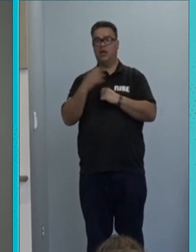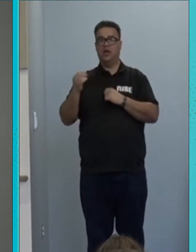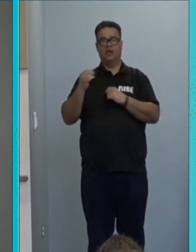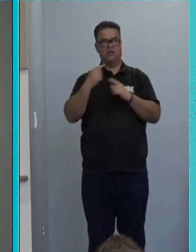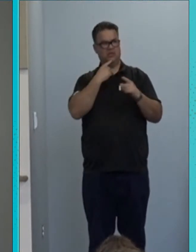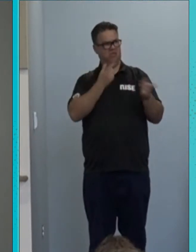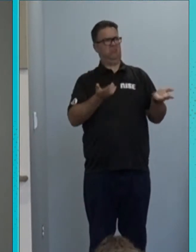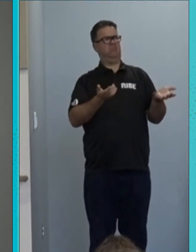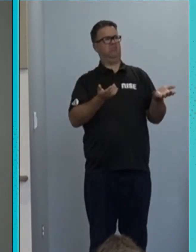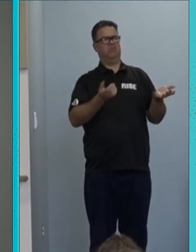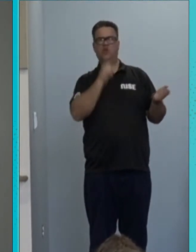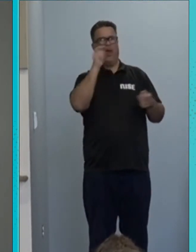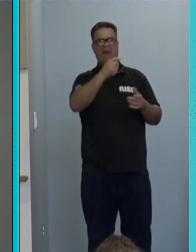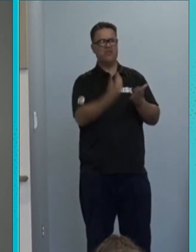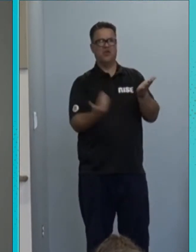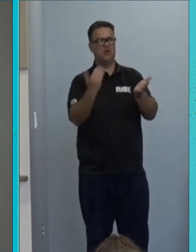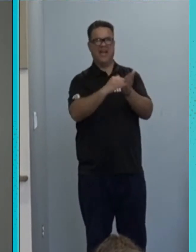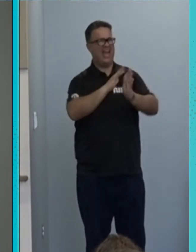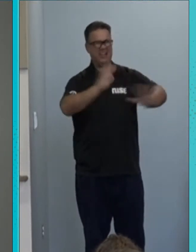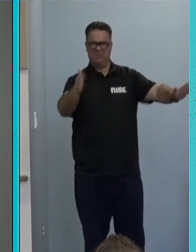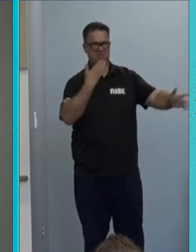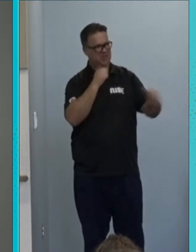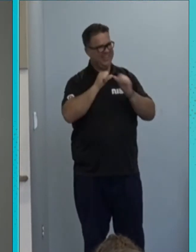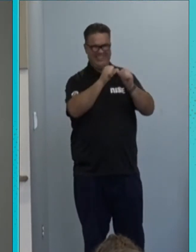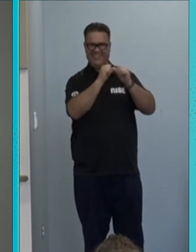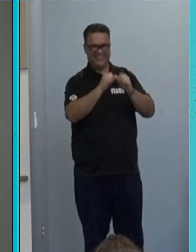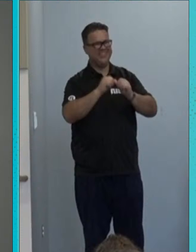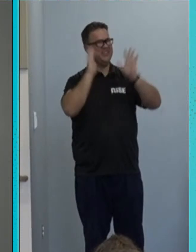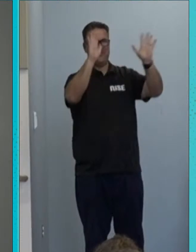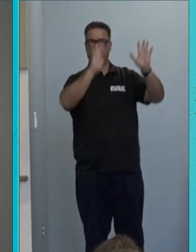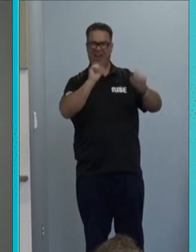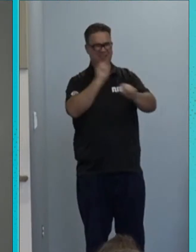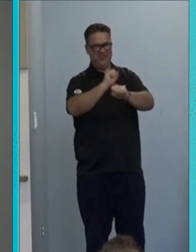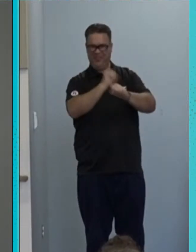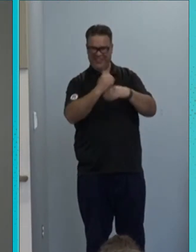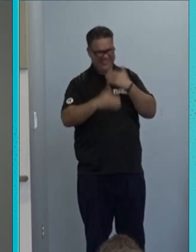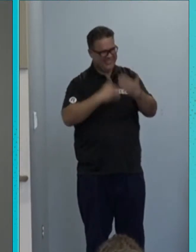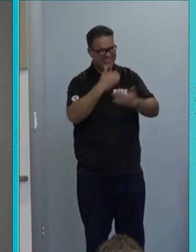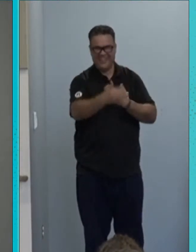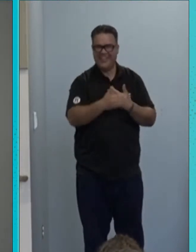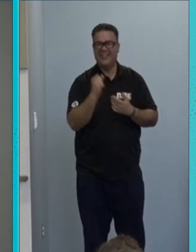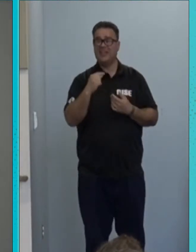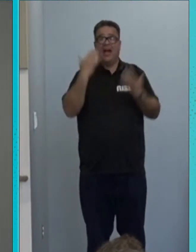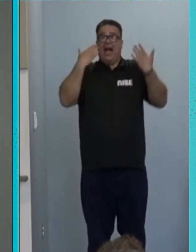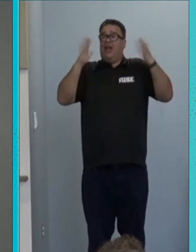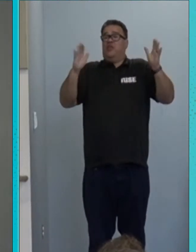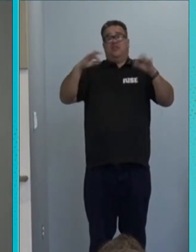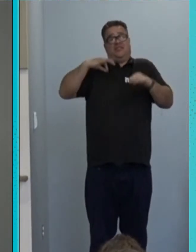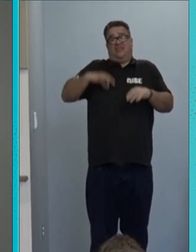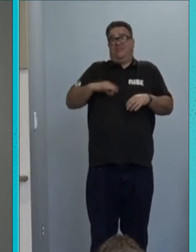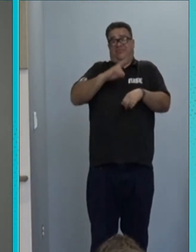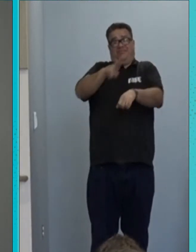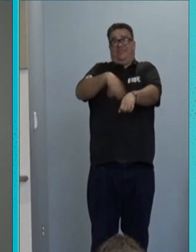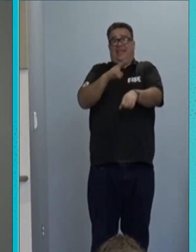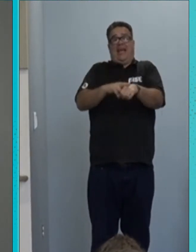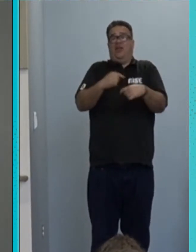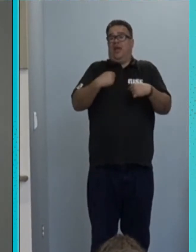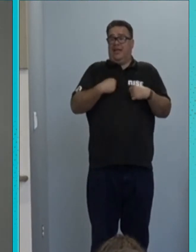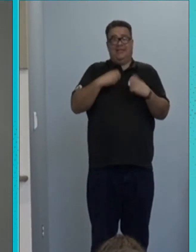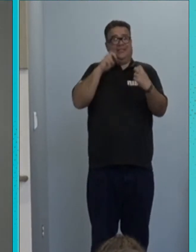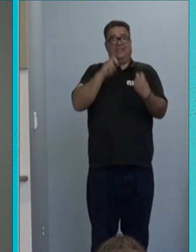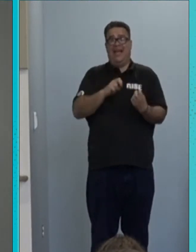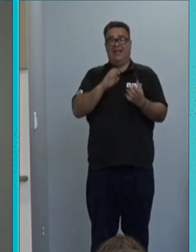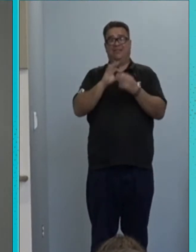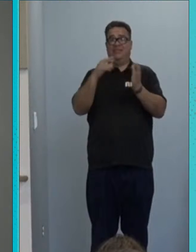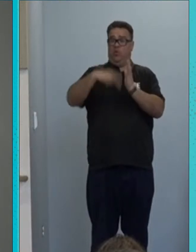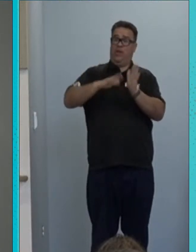said, "We don't have to throw those away." He said those were great. So I don't know. I just I just sat there